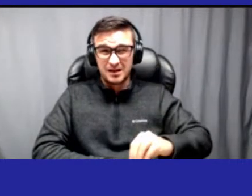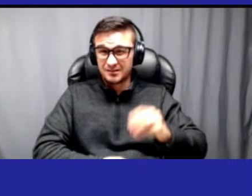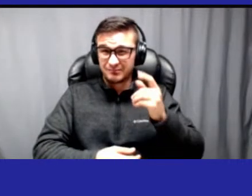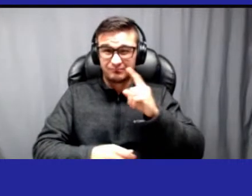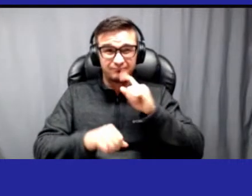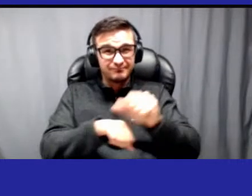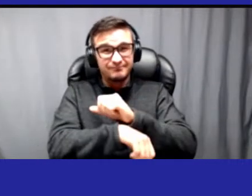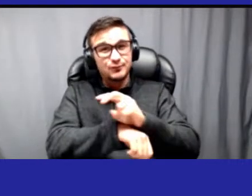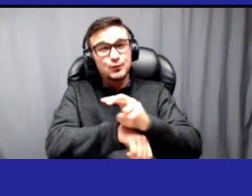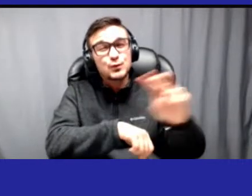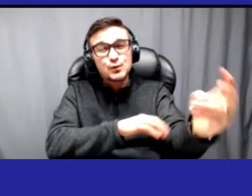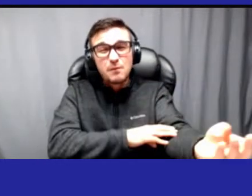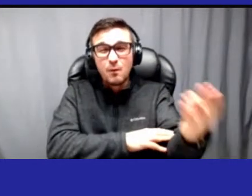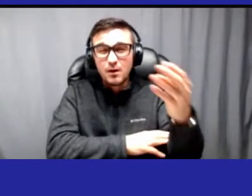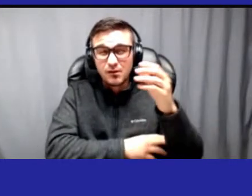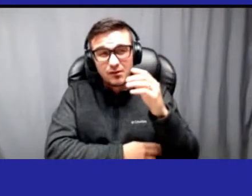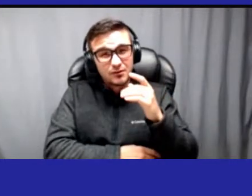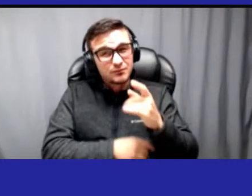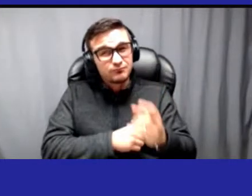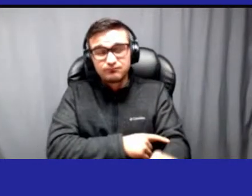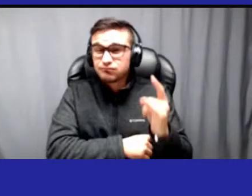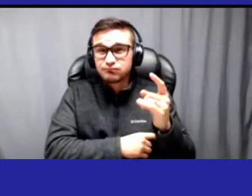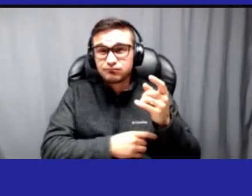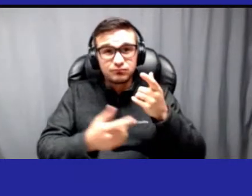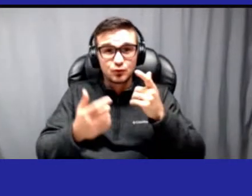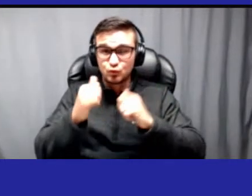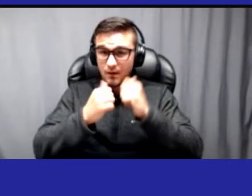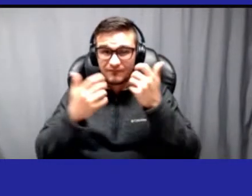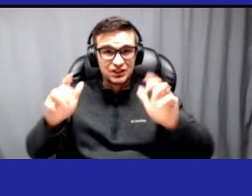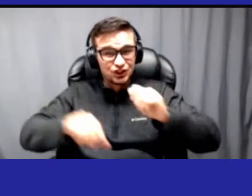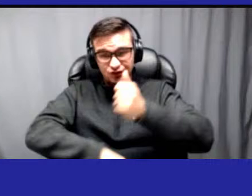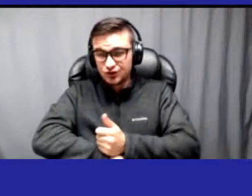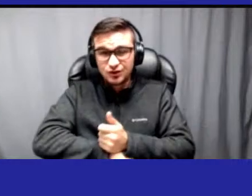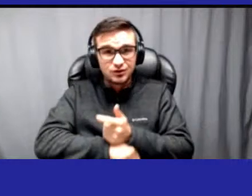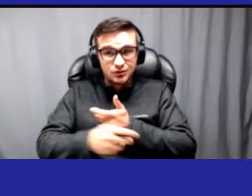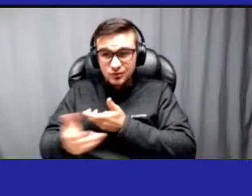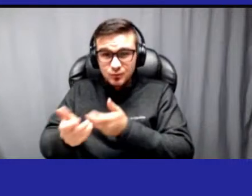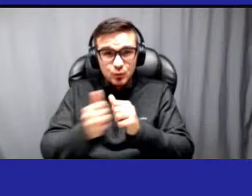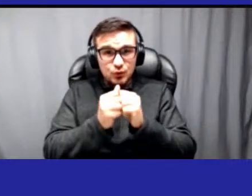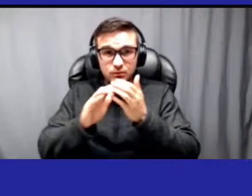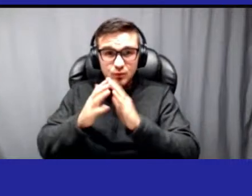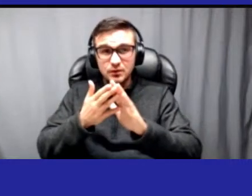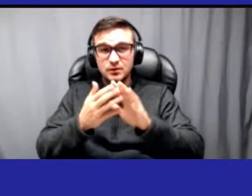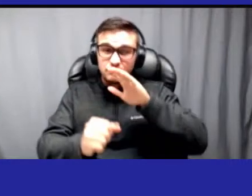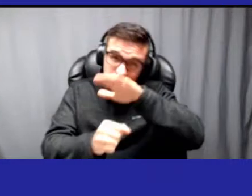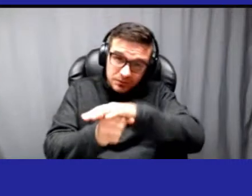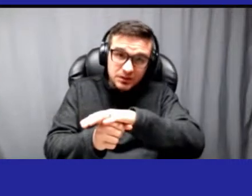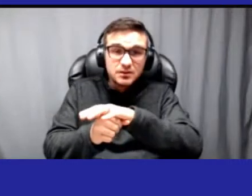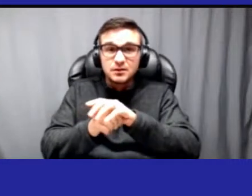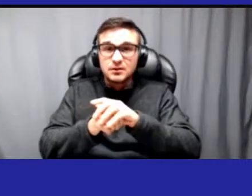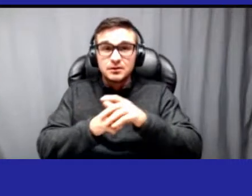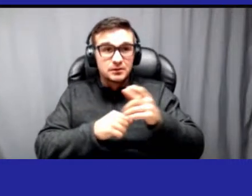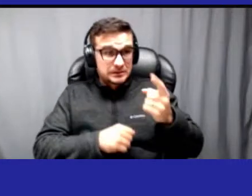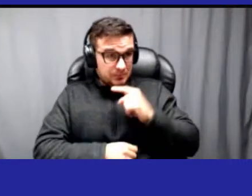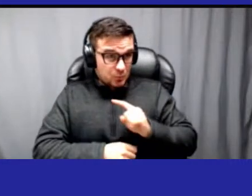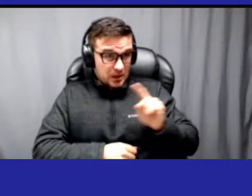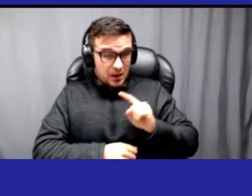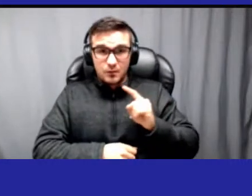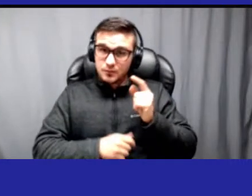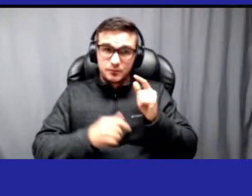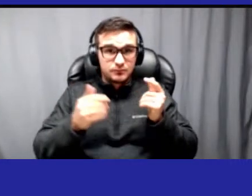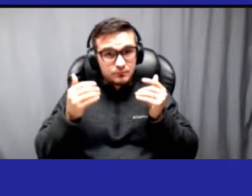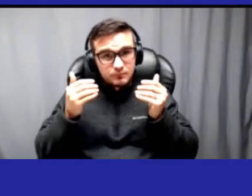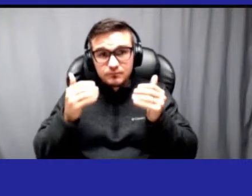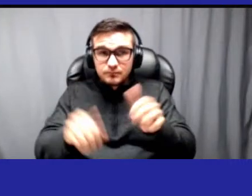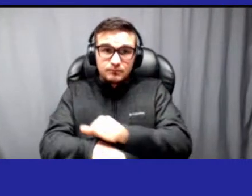we had the structure, we could go fast, and we were working with our communities, and we were able to make that commitment to them. They tell us where to be, we will be there. Then the second part was, I